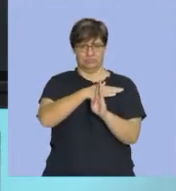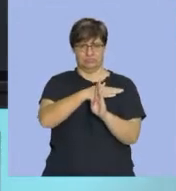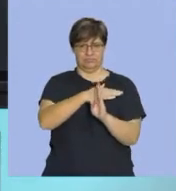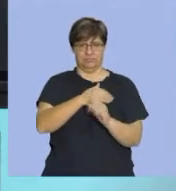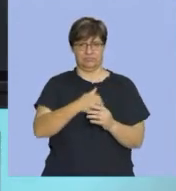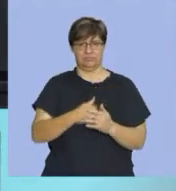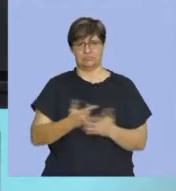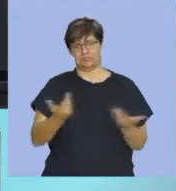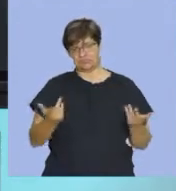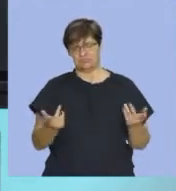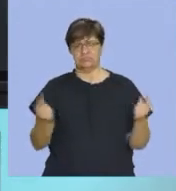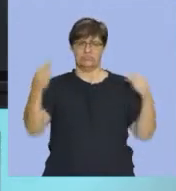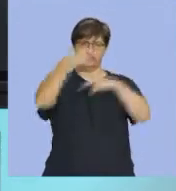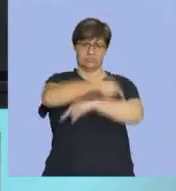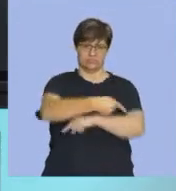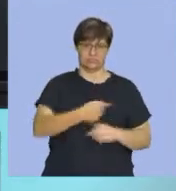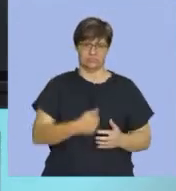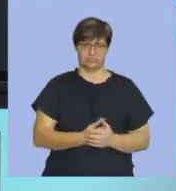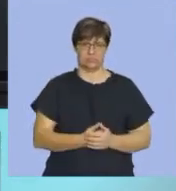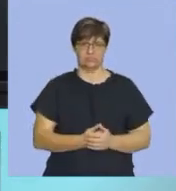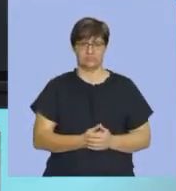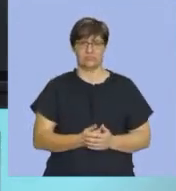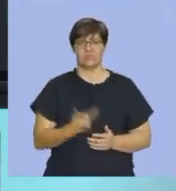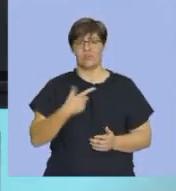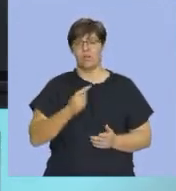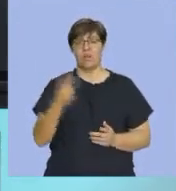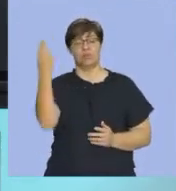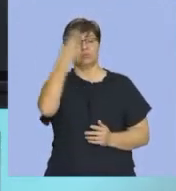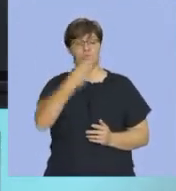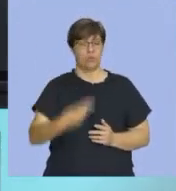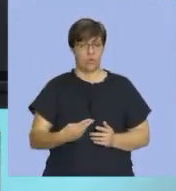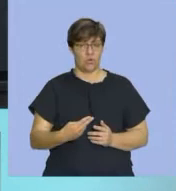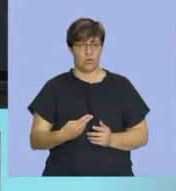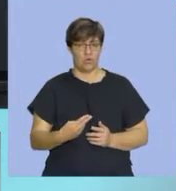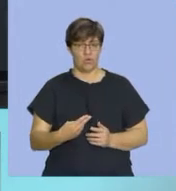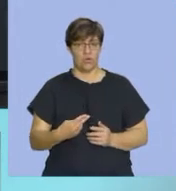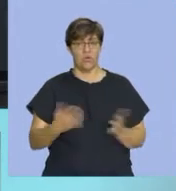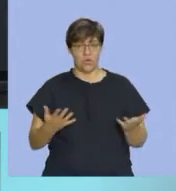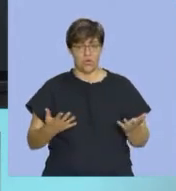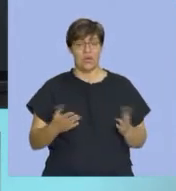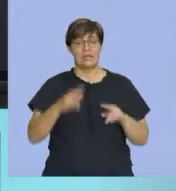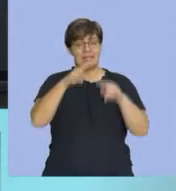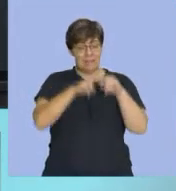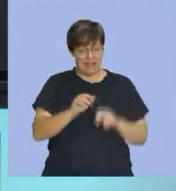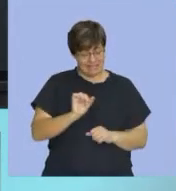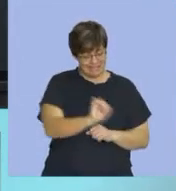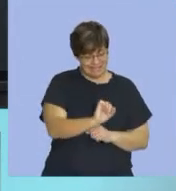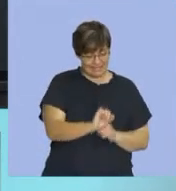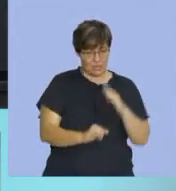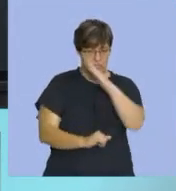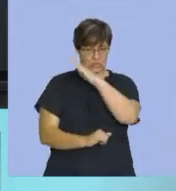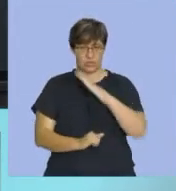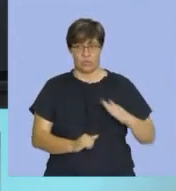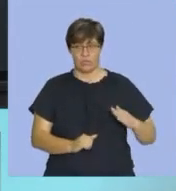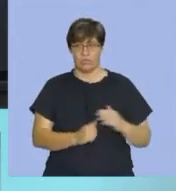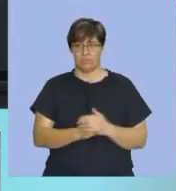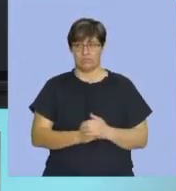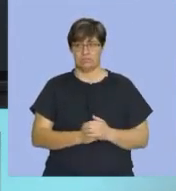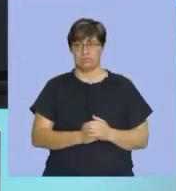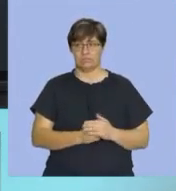Vertical and horizontal, other way around. Okay, I'm going to draw it according to the slope. So now I have